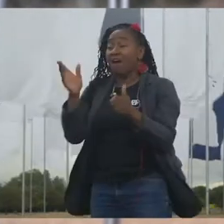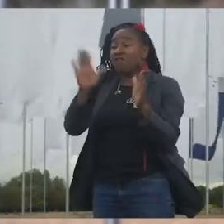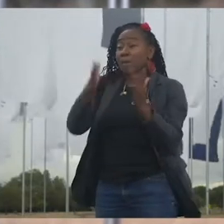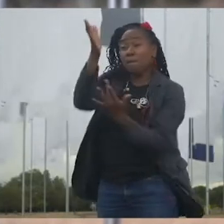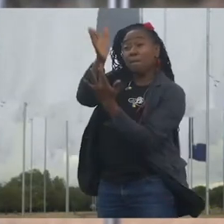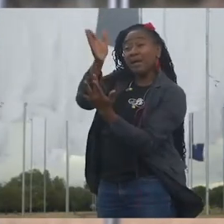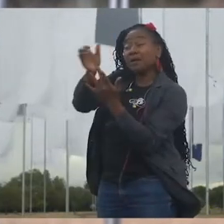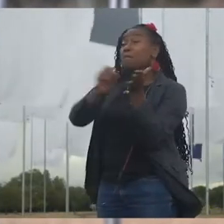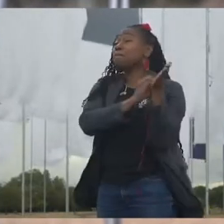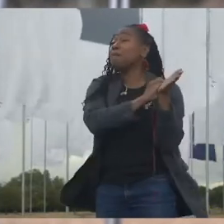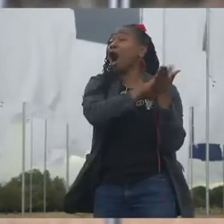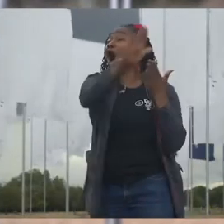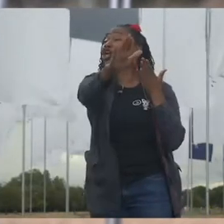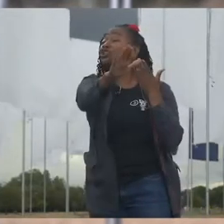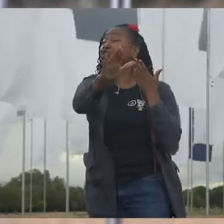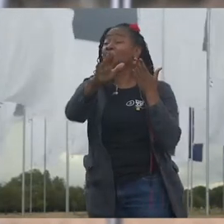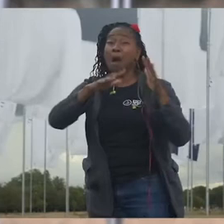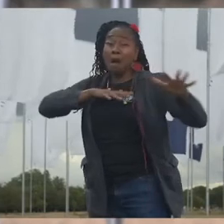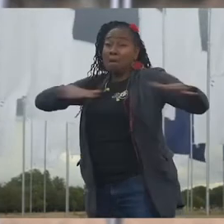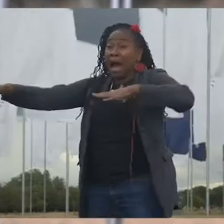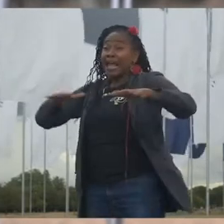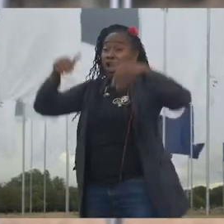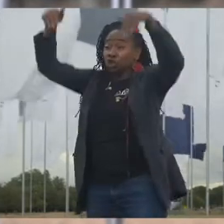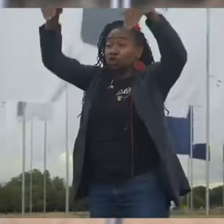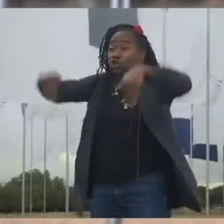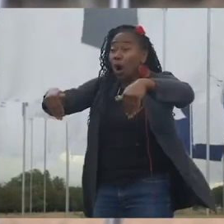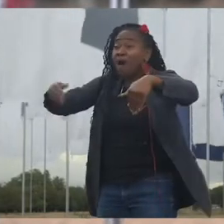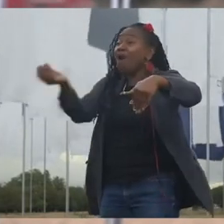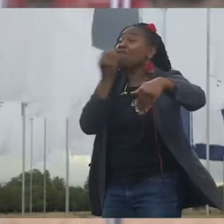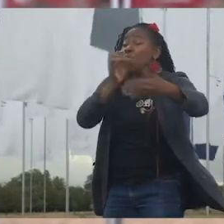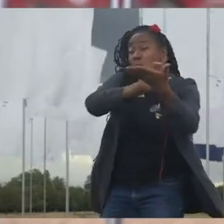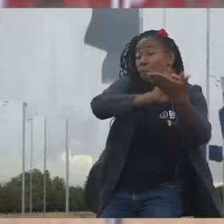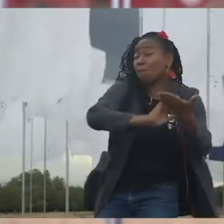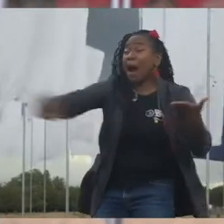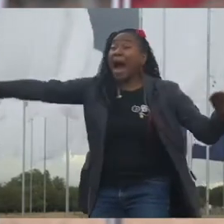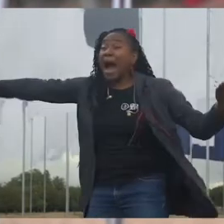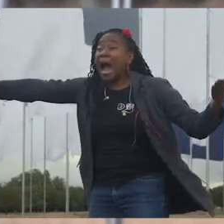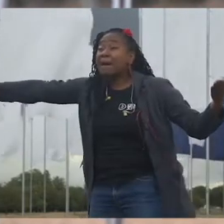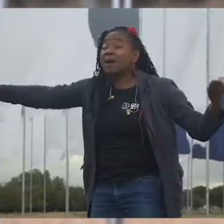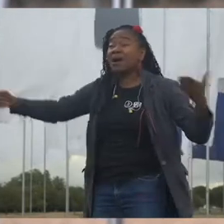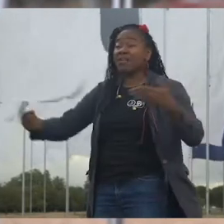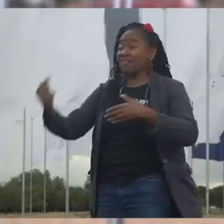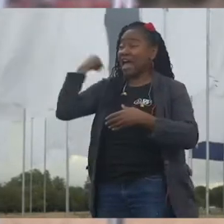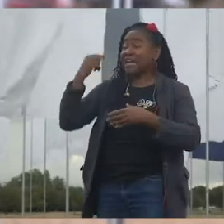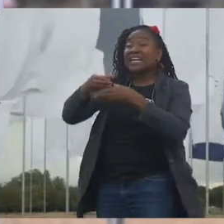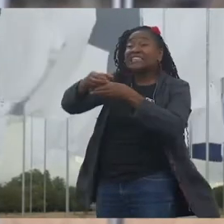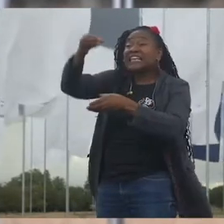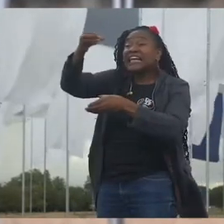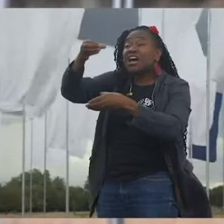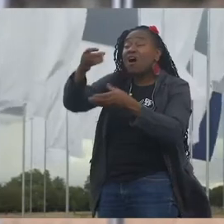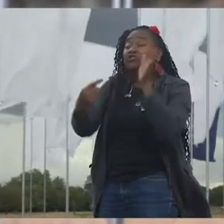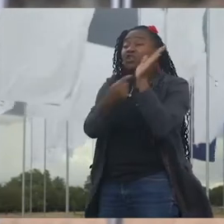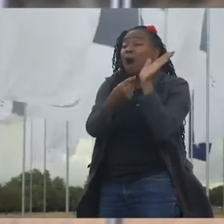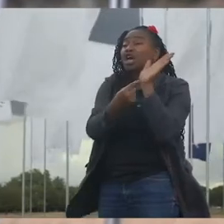March, shops were stripped bare of almost everything. And in those early days, a tin of tomatoes was probably more valuable